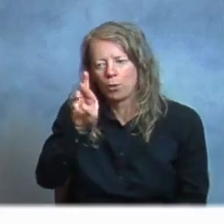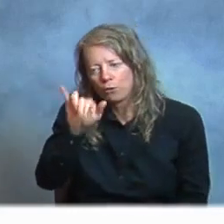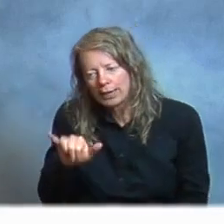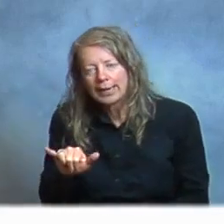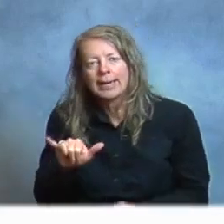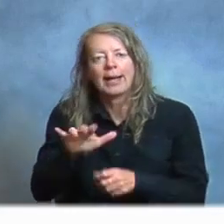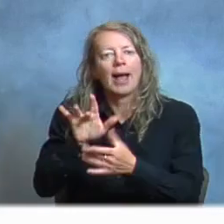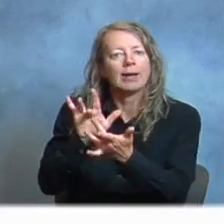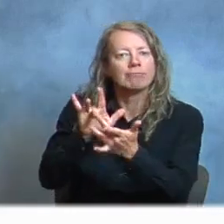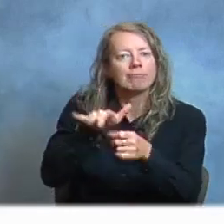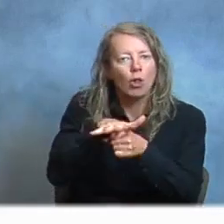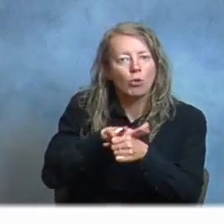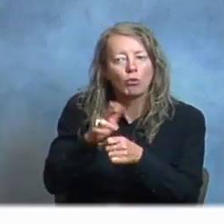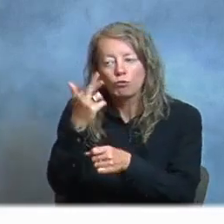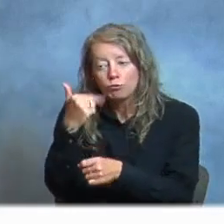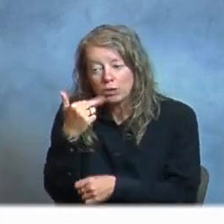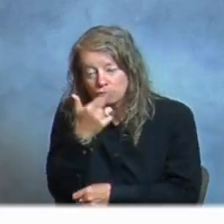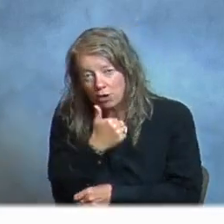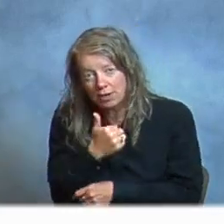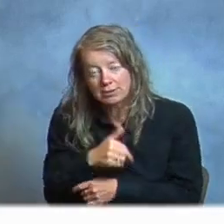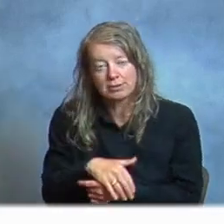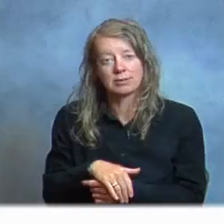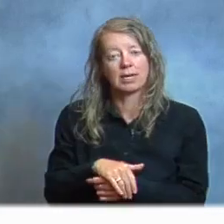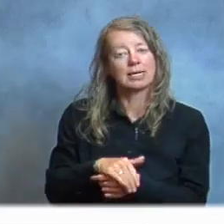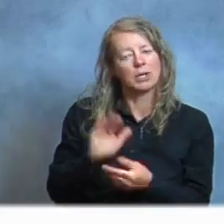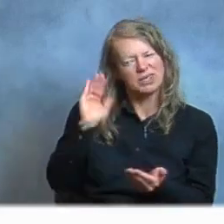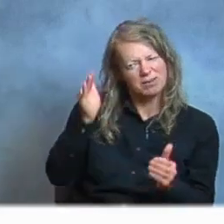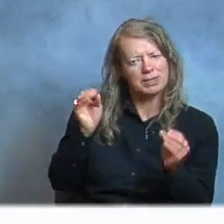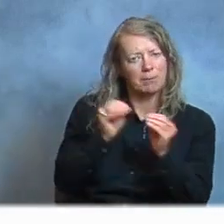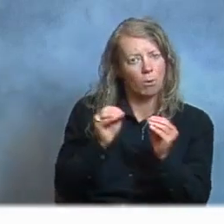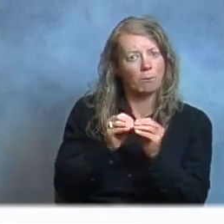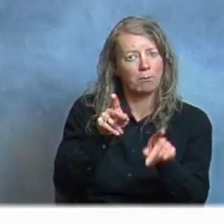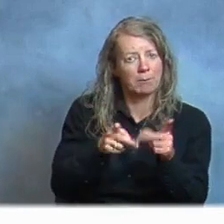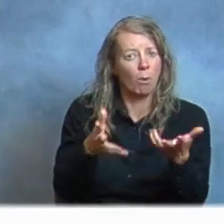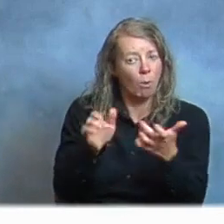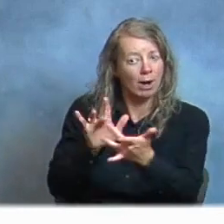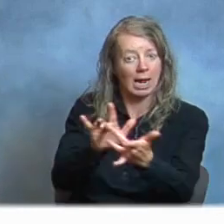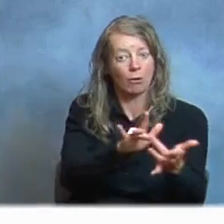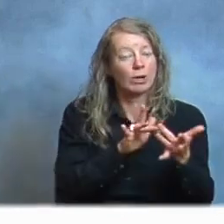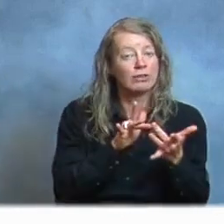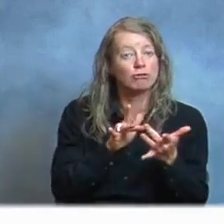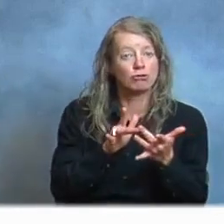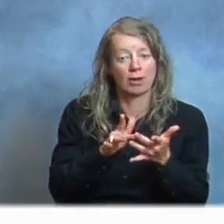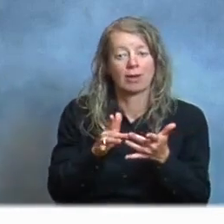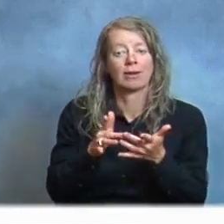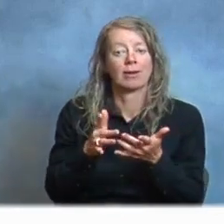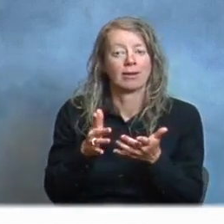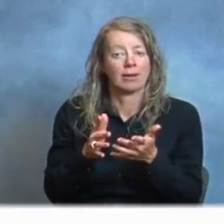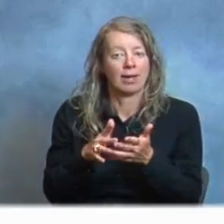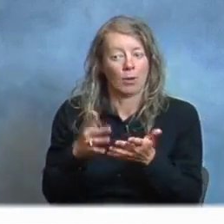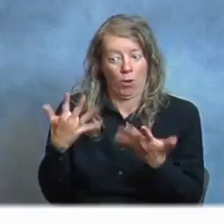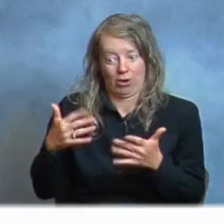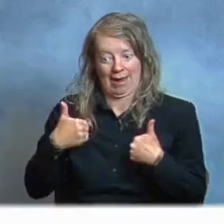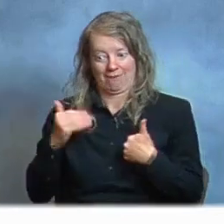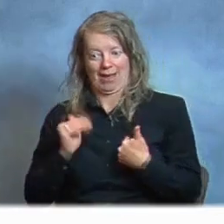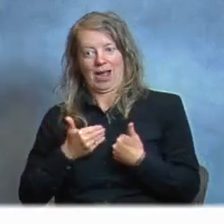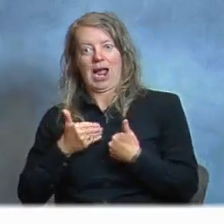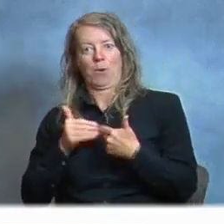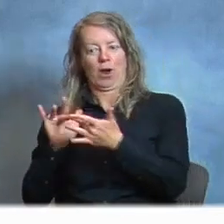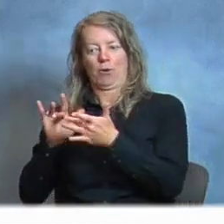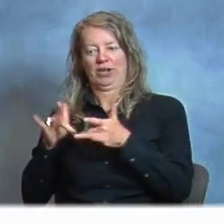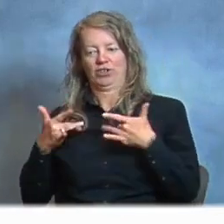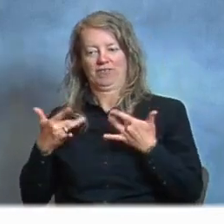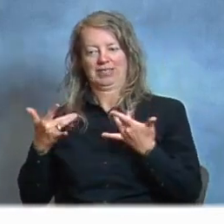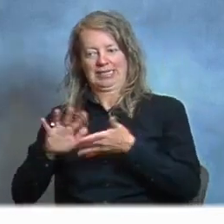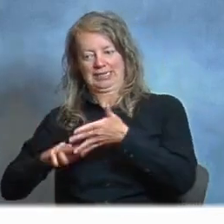as outreach event demand has increased and we have events already scheduled for our team, we've also connected those